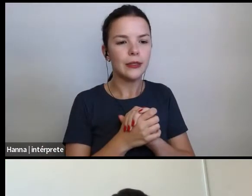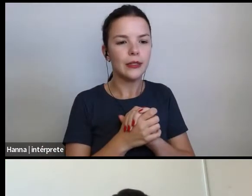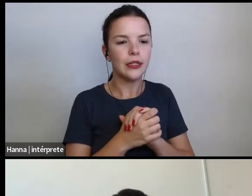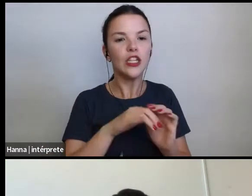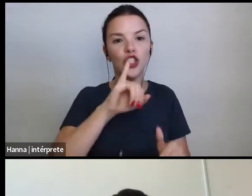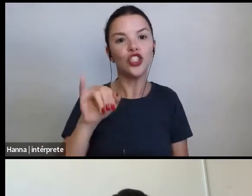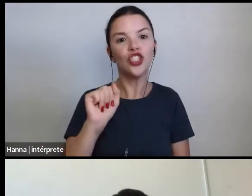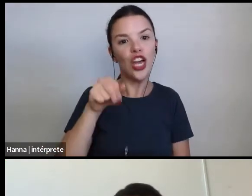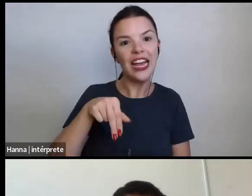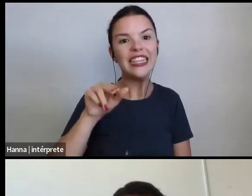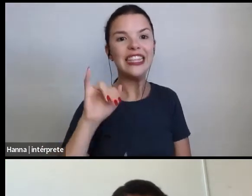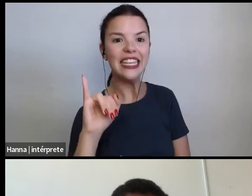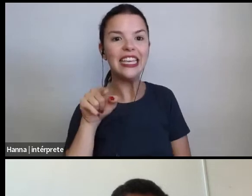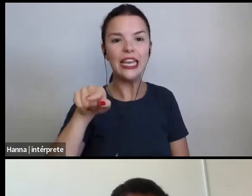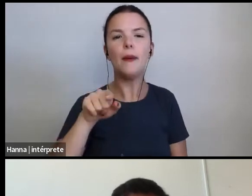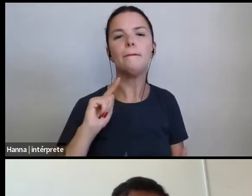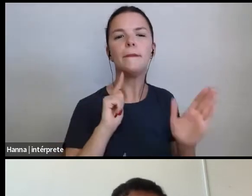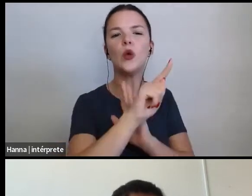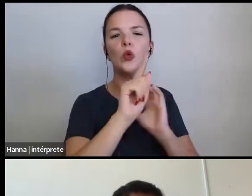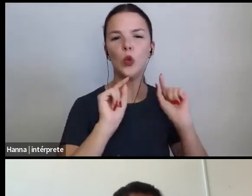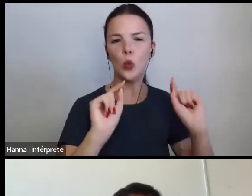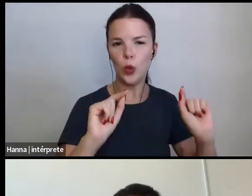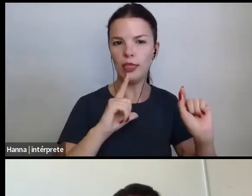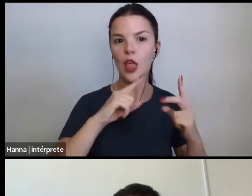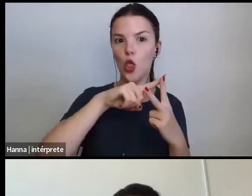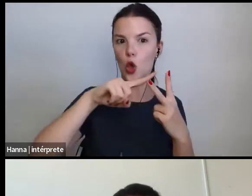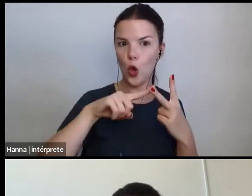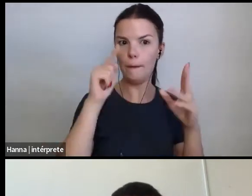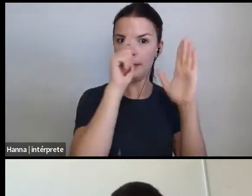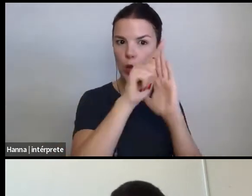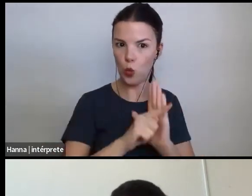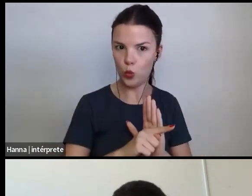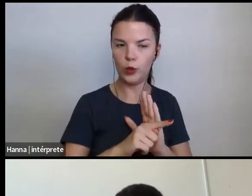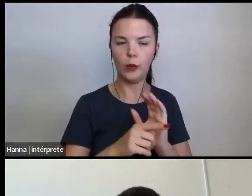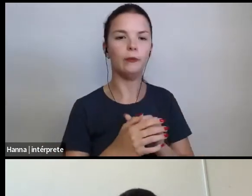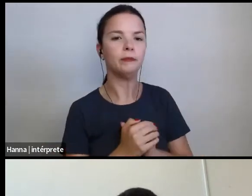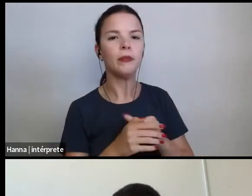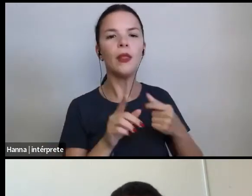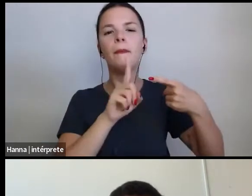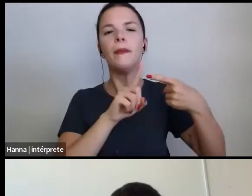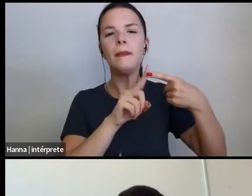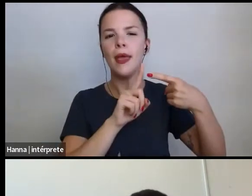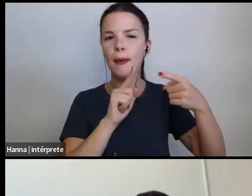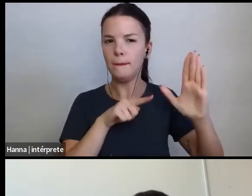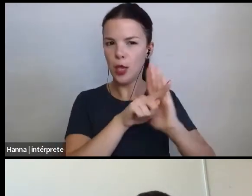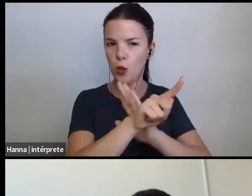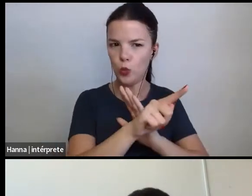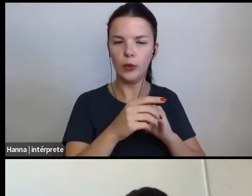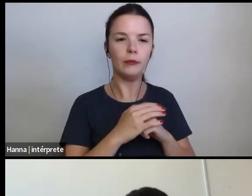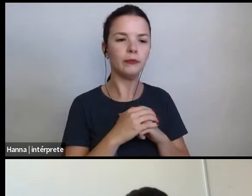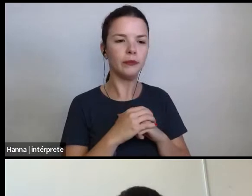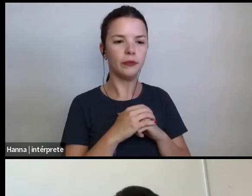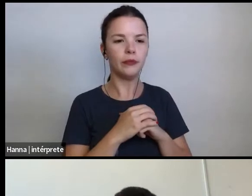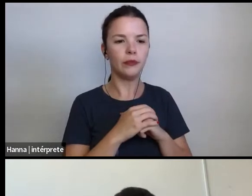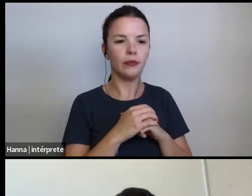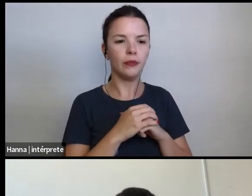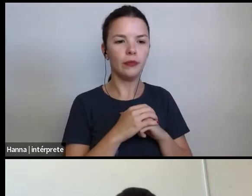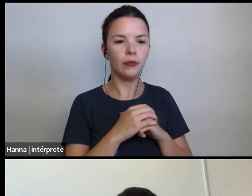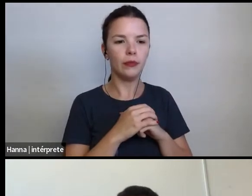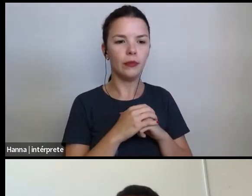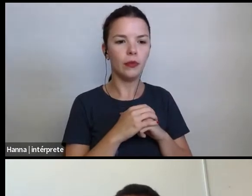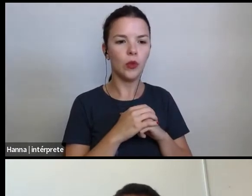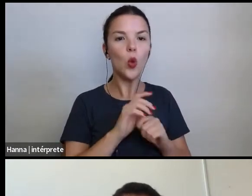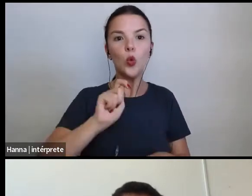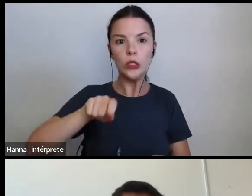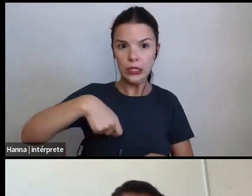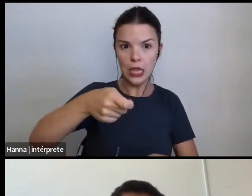Jenny or Jenny says, I have two questions. The first one, is the sign place names